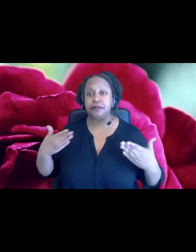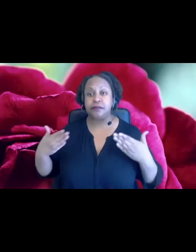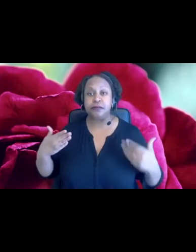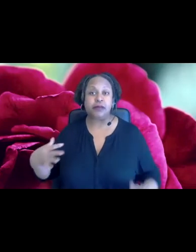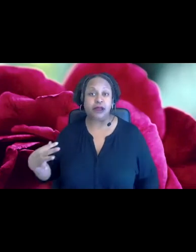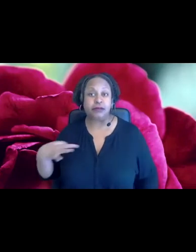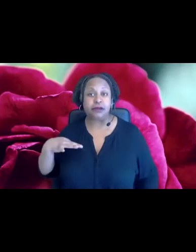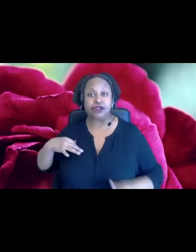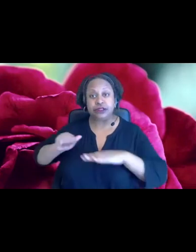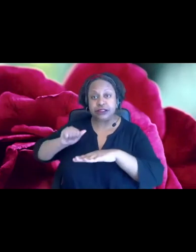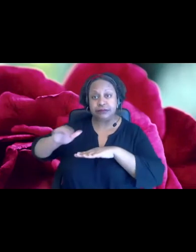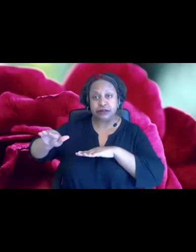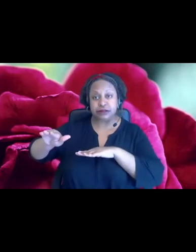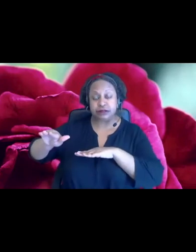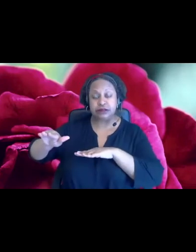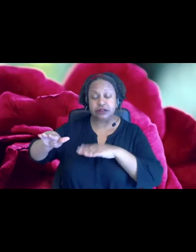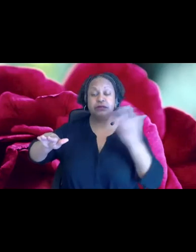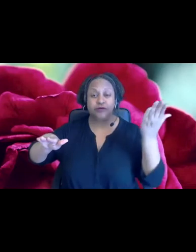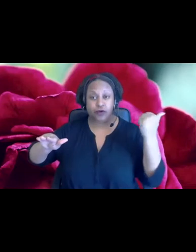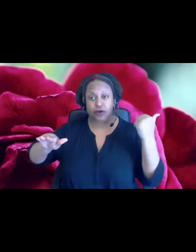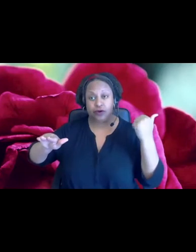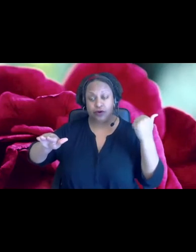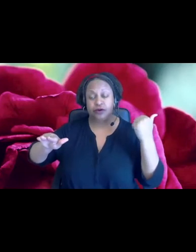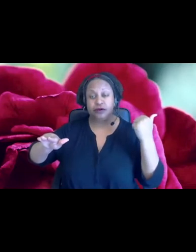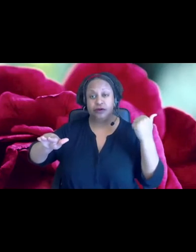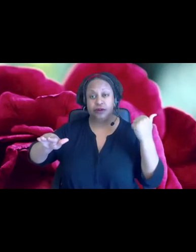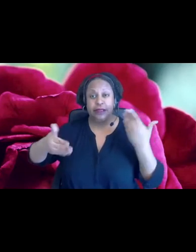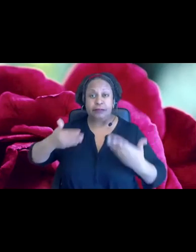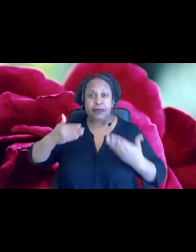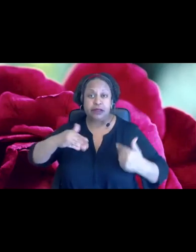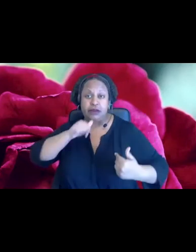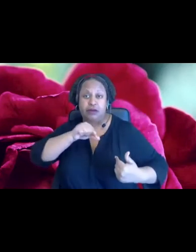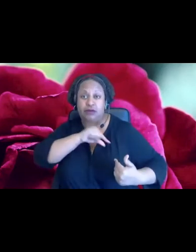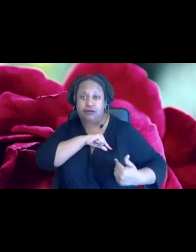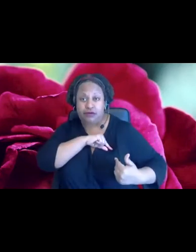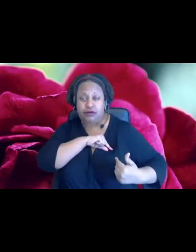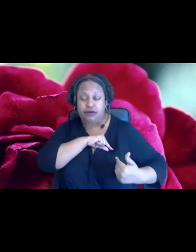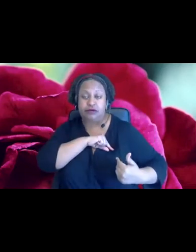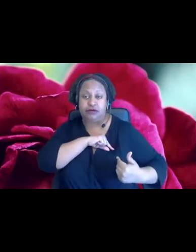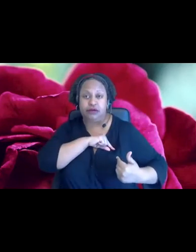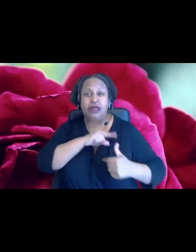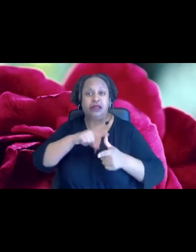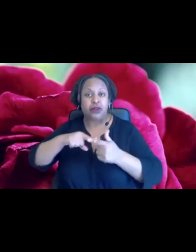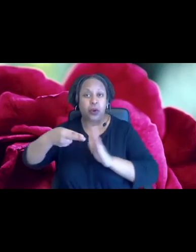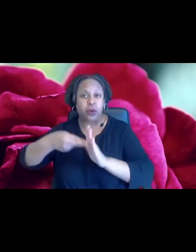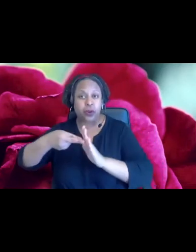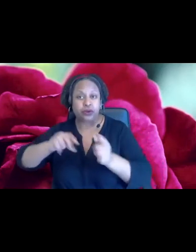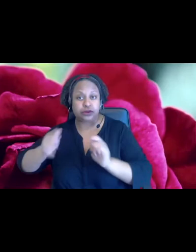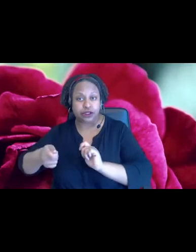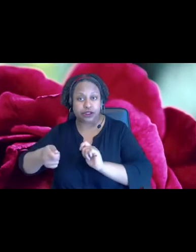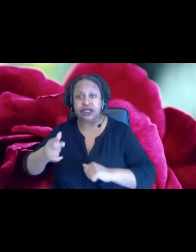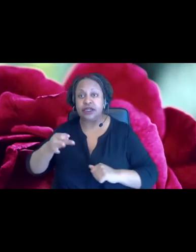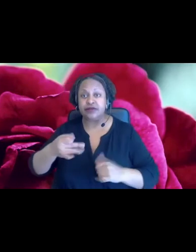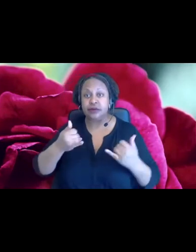submitted when in fact the applicant may not have been eligible, if there was a requirement to